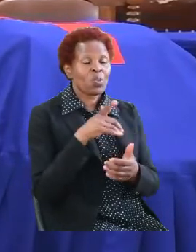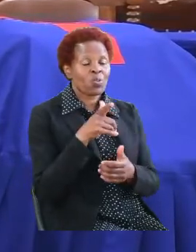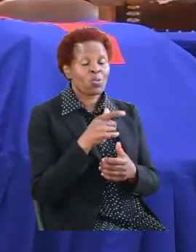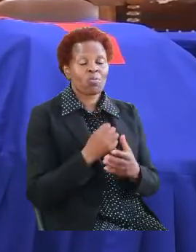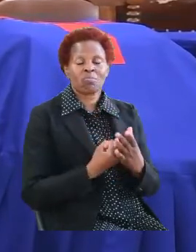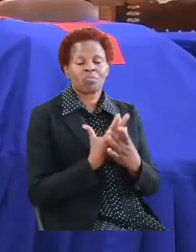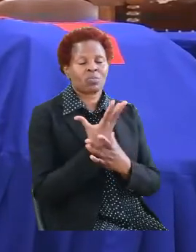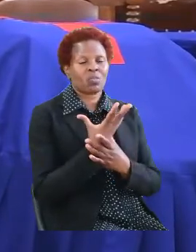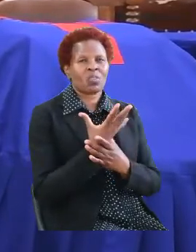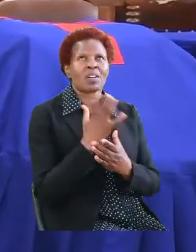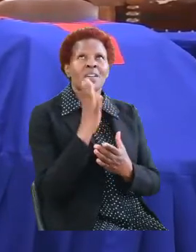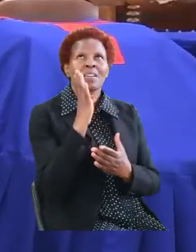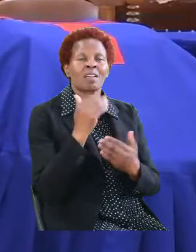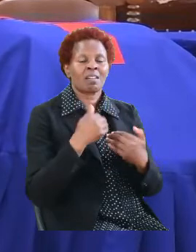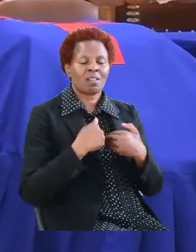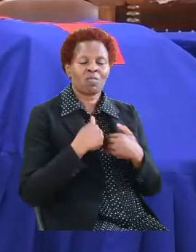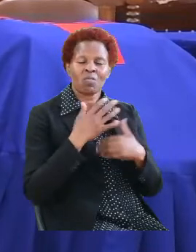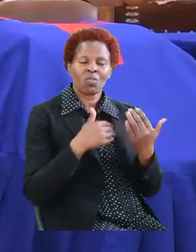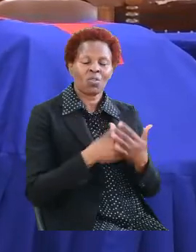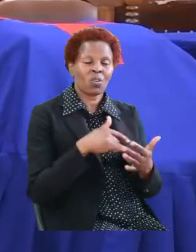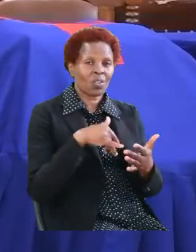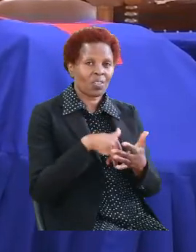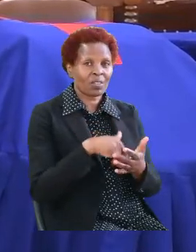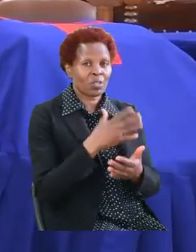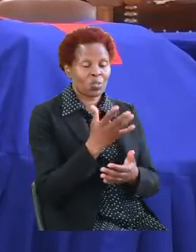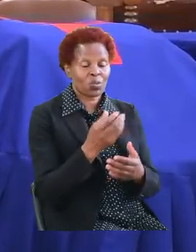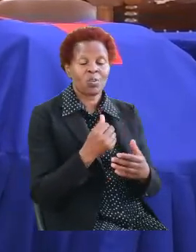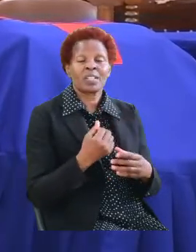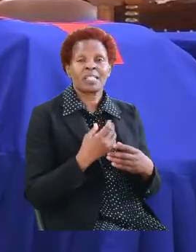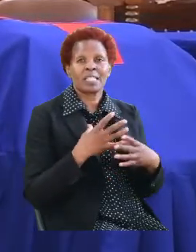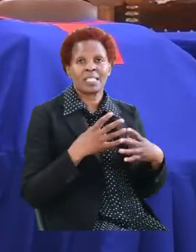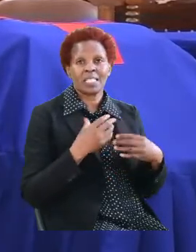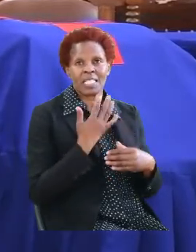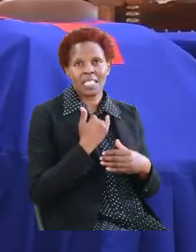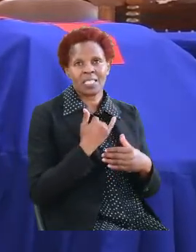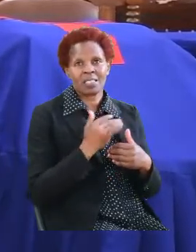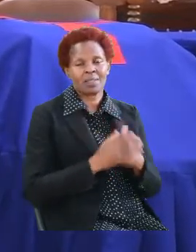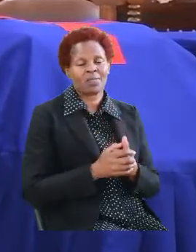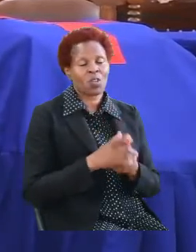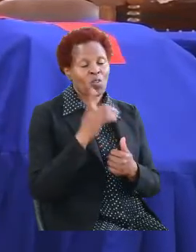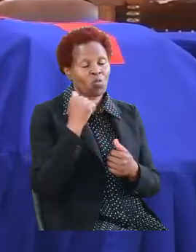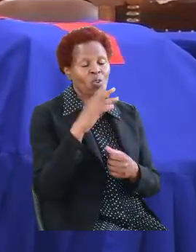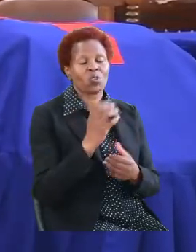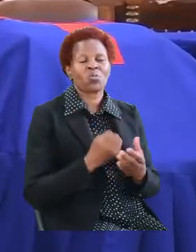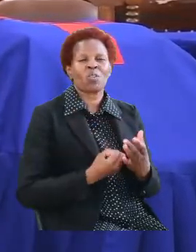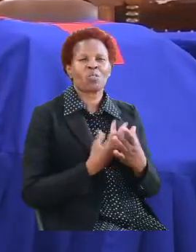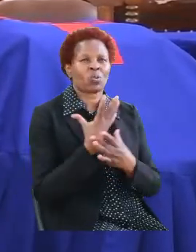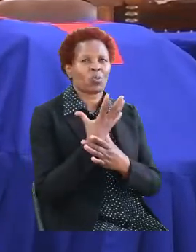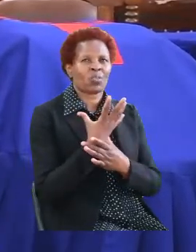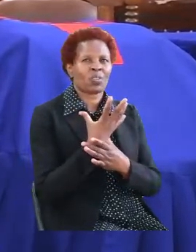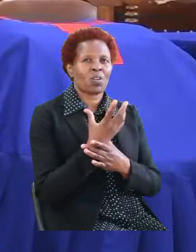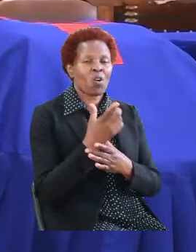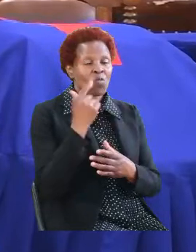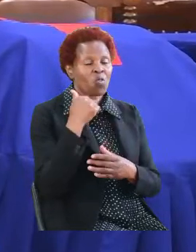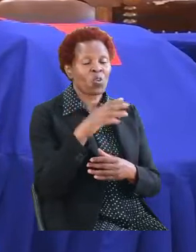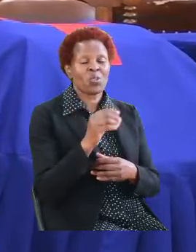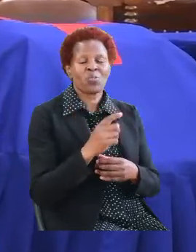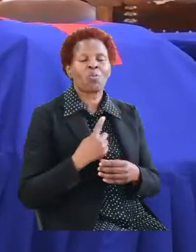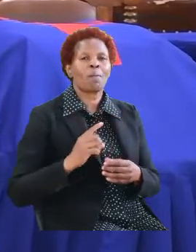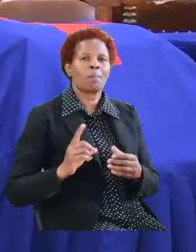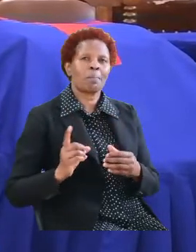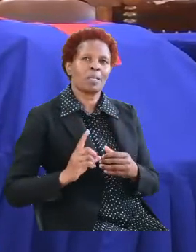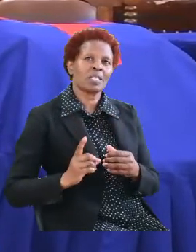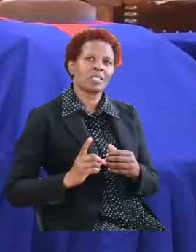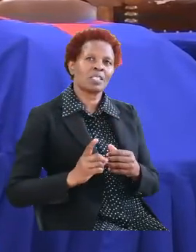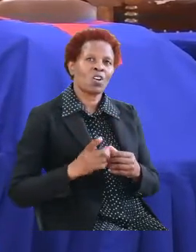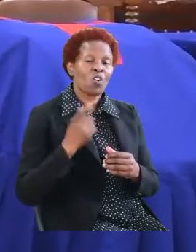has everything that we ever needed for prosperity, for your growth, for your ministry,